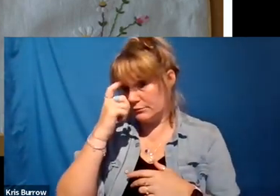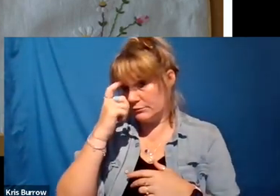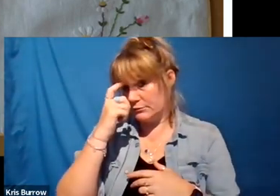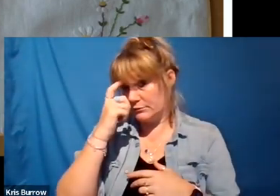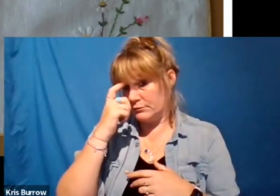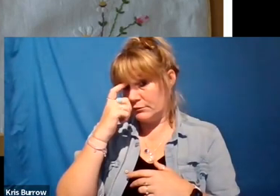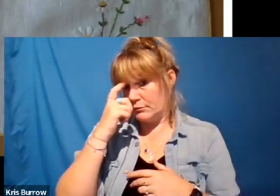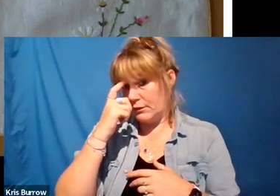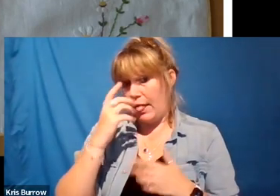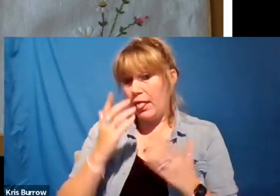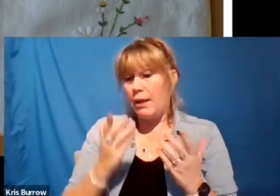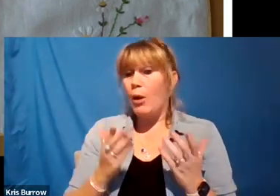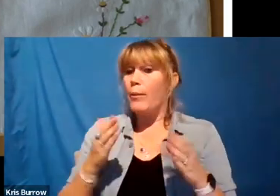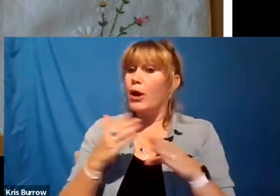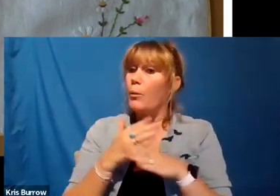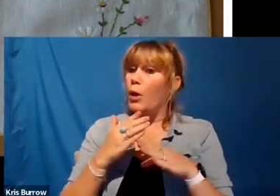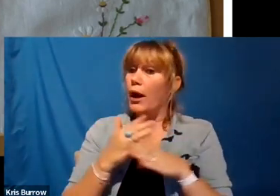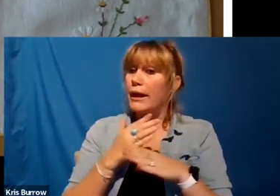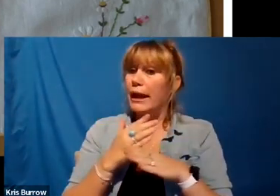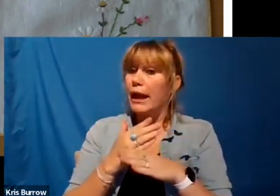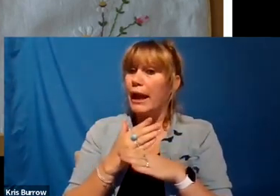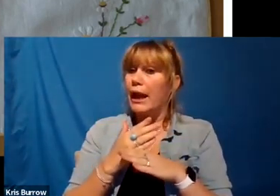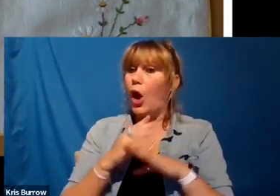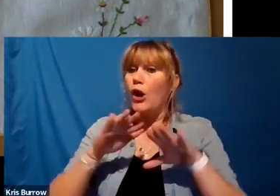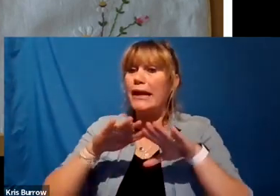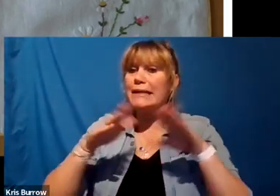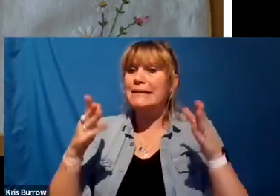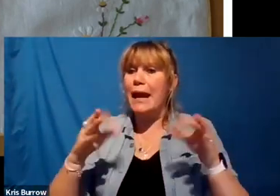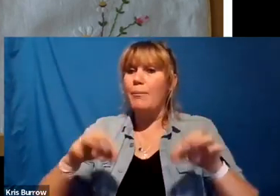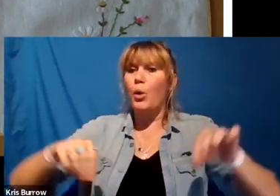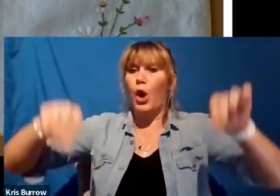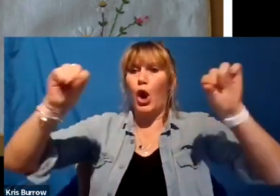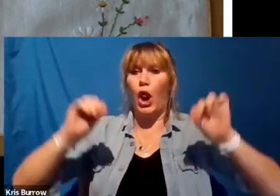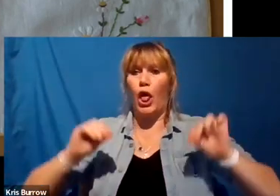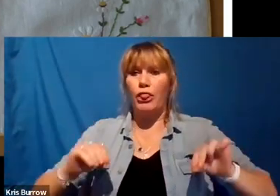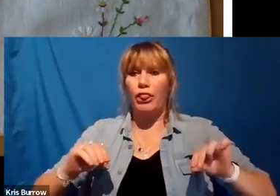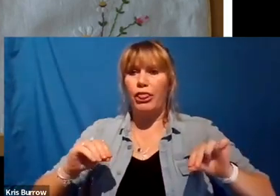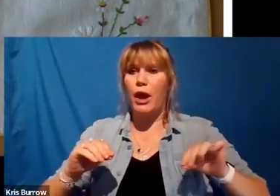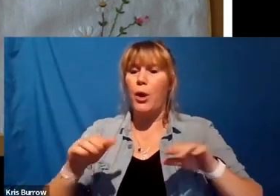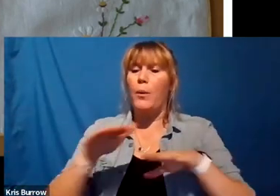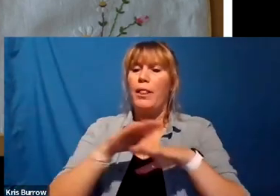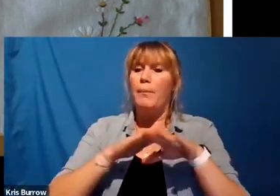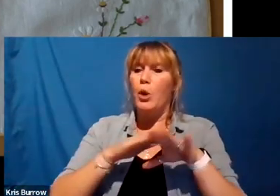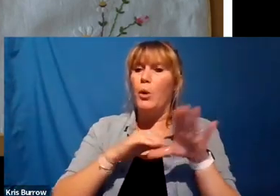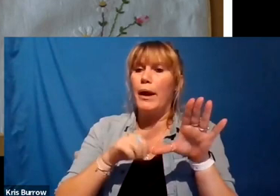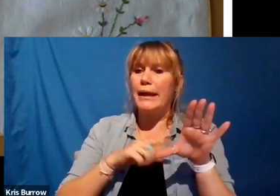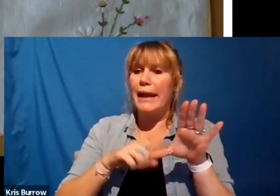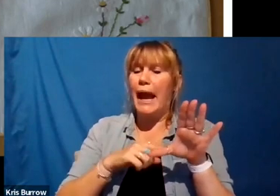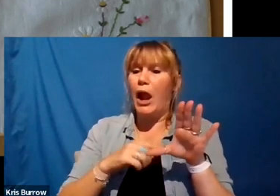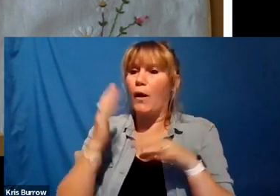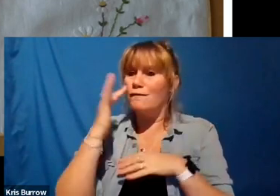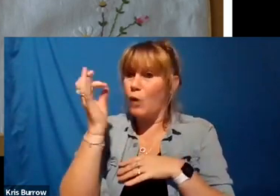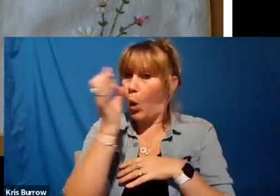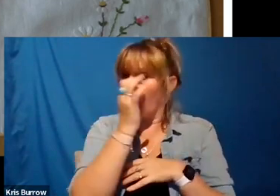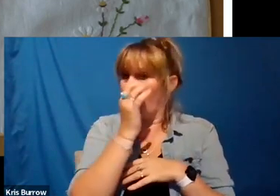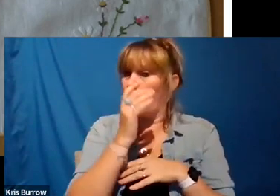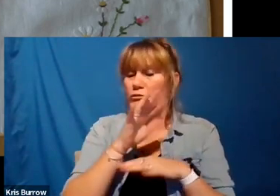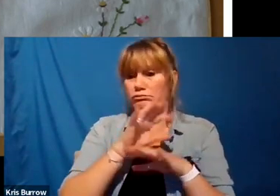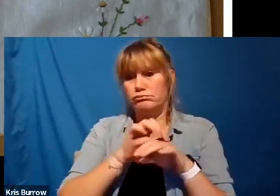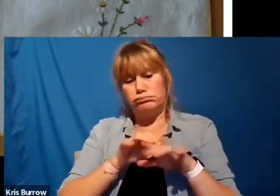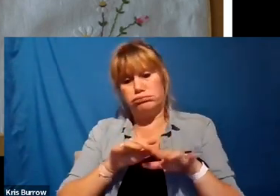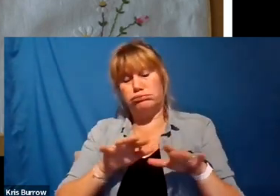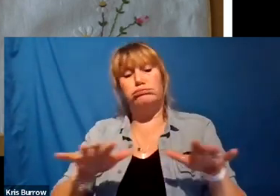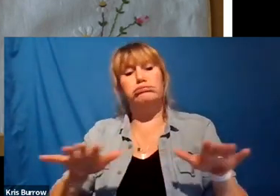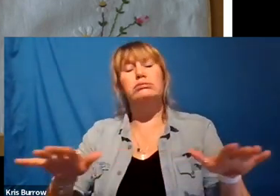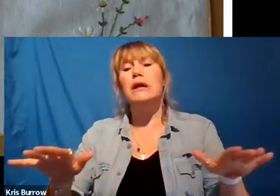currently working on a tablecloth, which is embroidered with blue and yellow floral motifs, and I'm layering that with